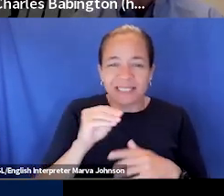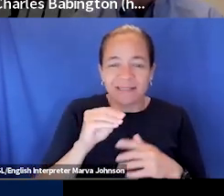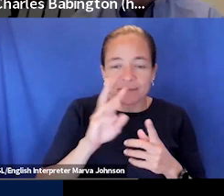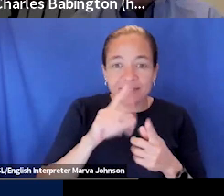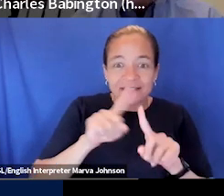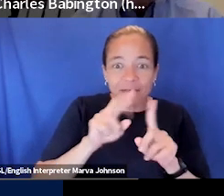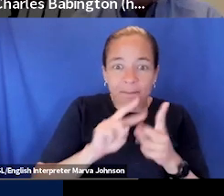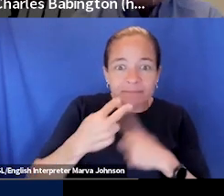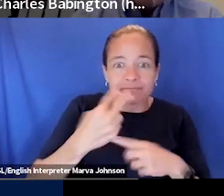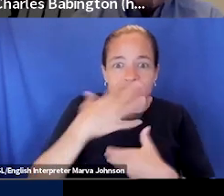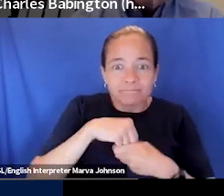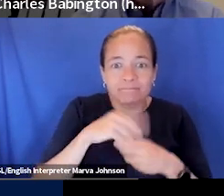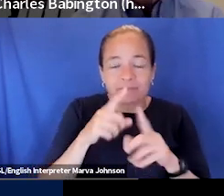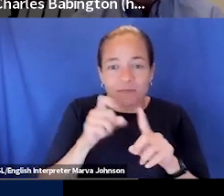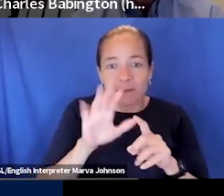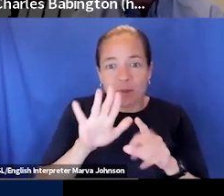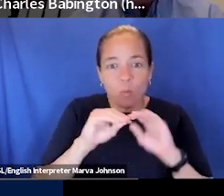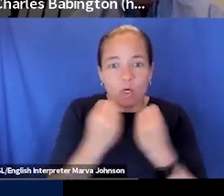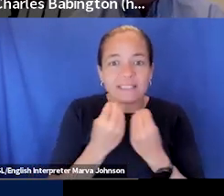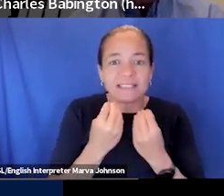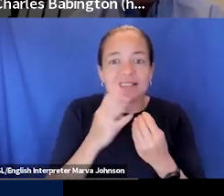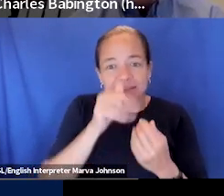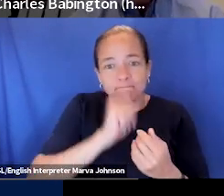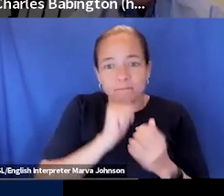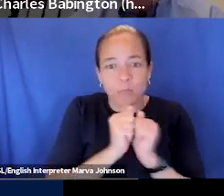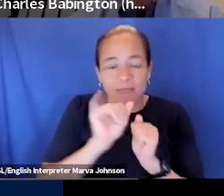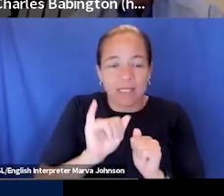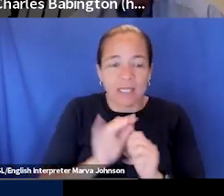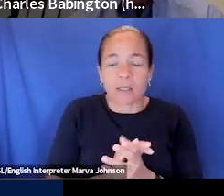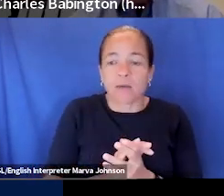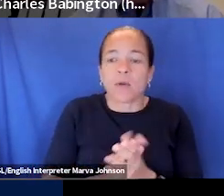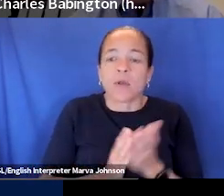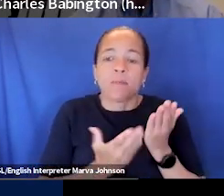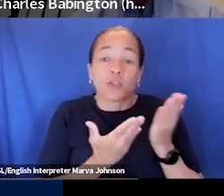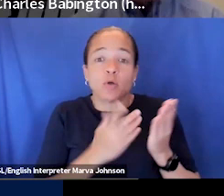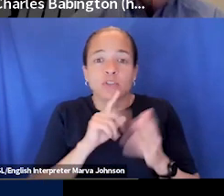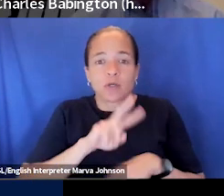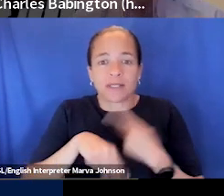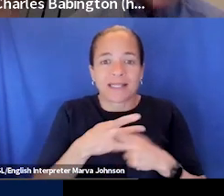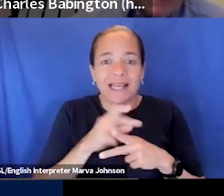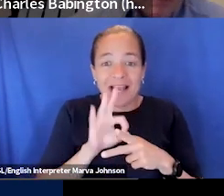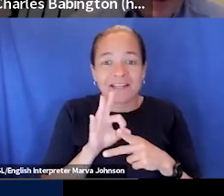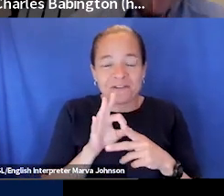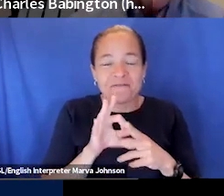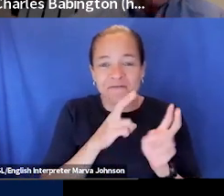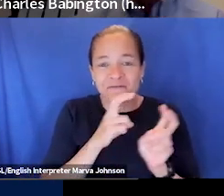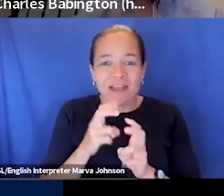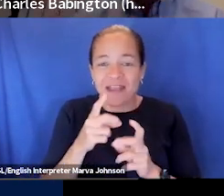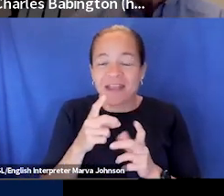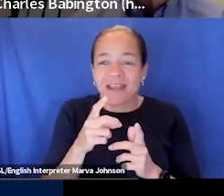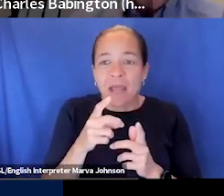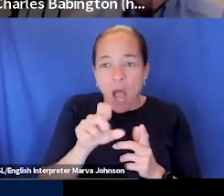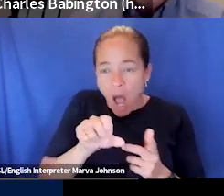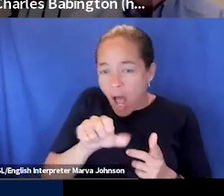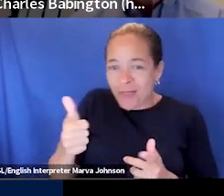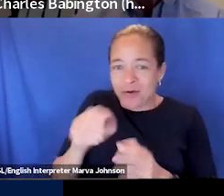So these are, there are others, but these are the types of things that you have lots of company. Every